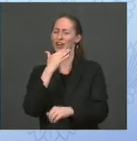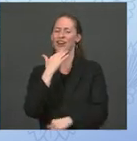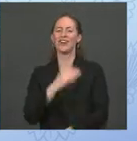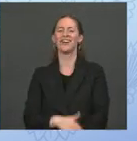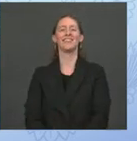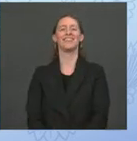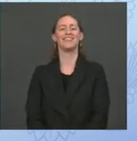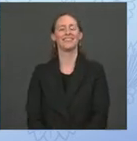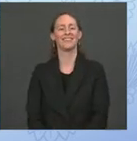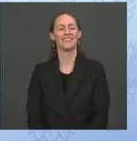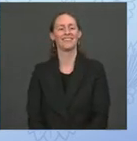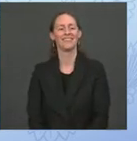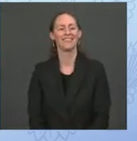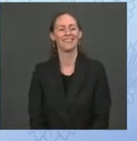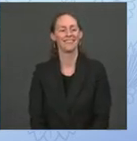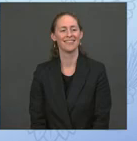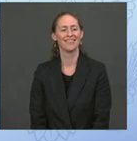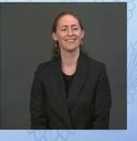And I just want you to know, Becky,